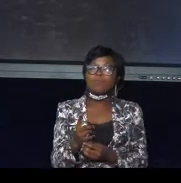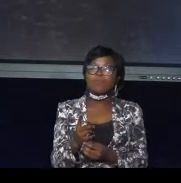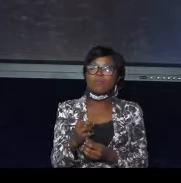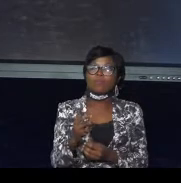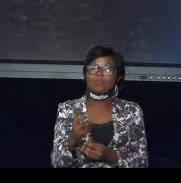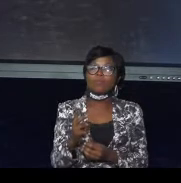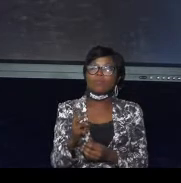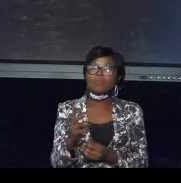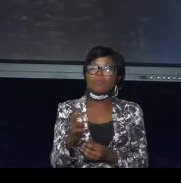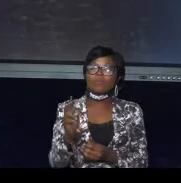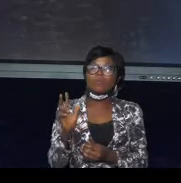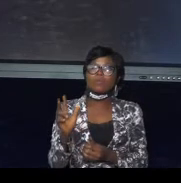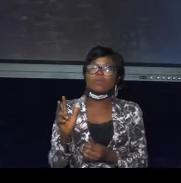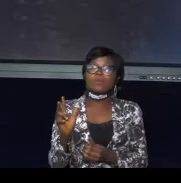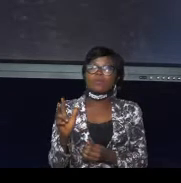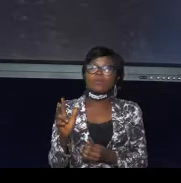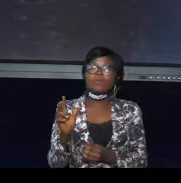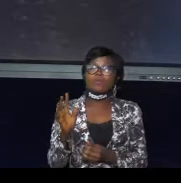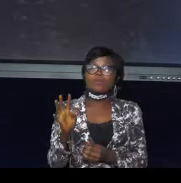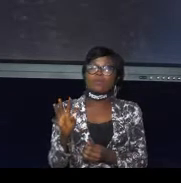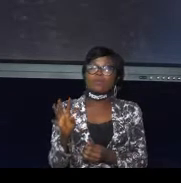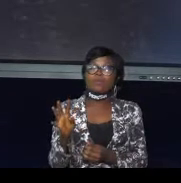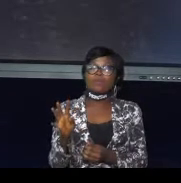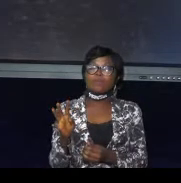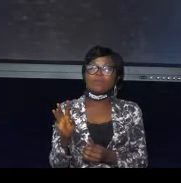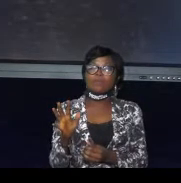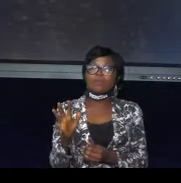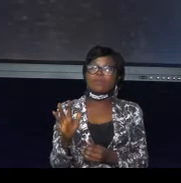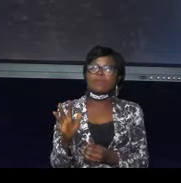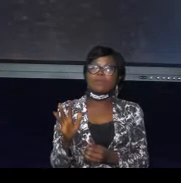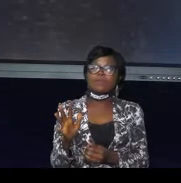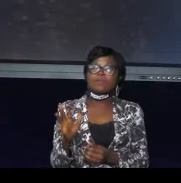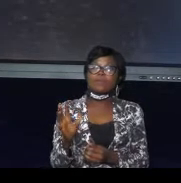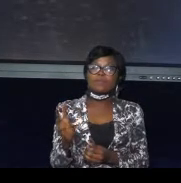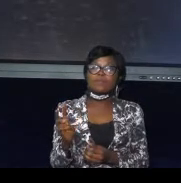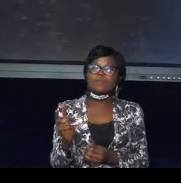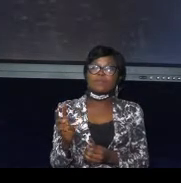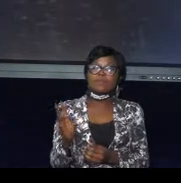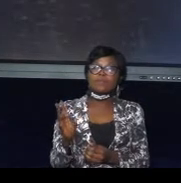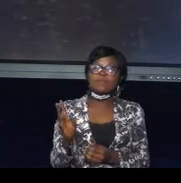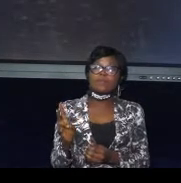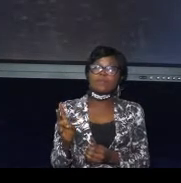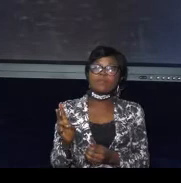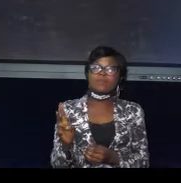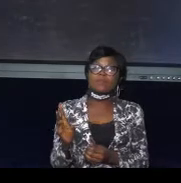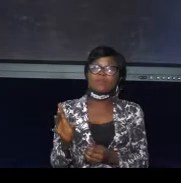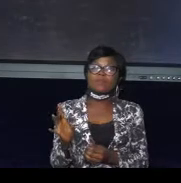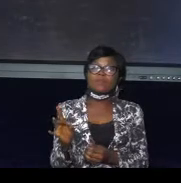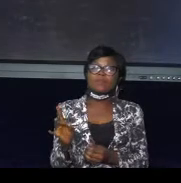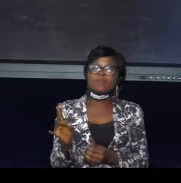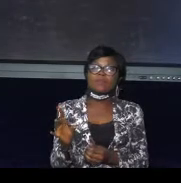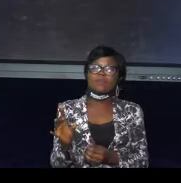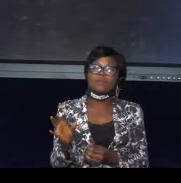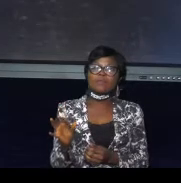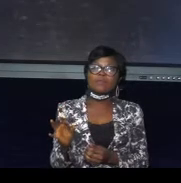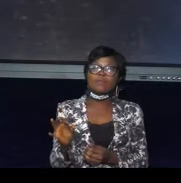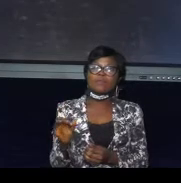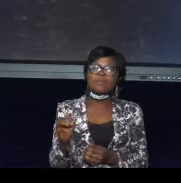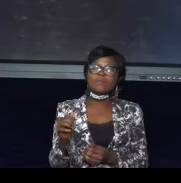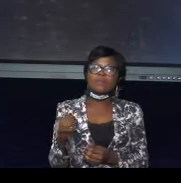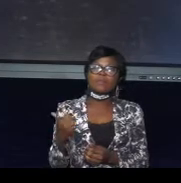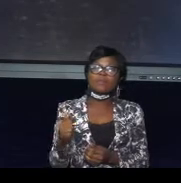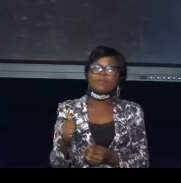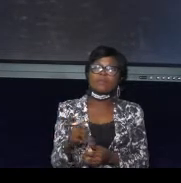So 1, 2, 3, 4, 5, 6, 7,